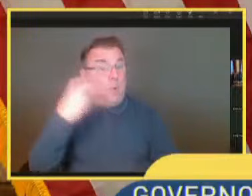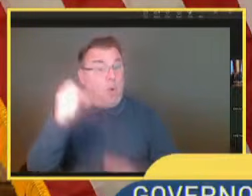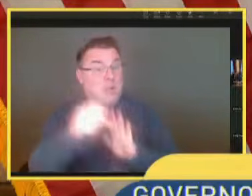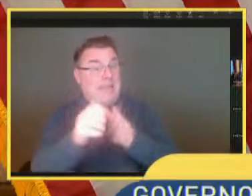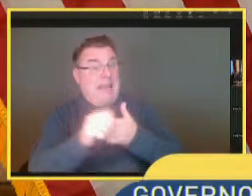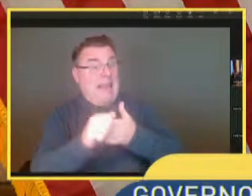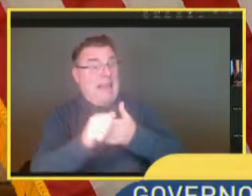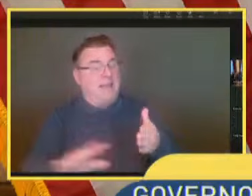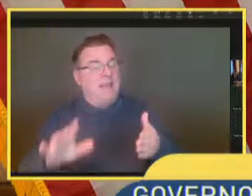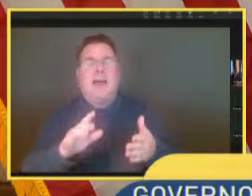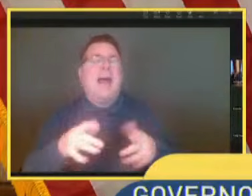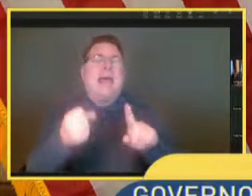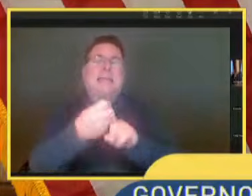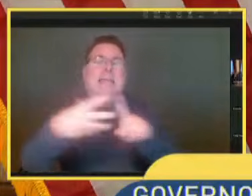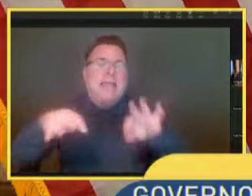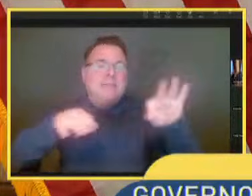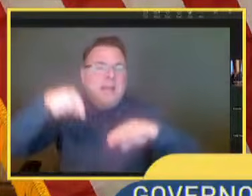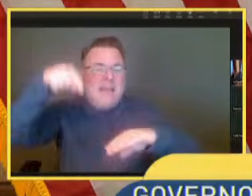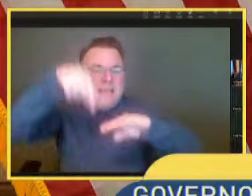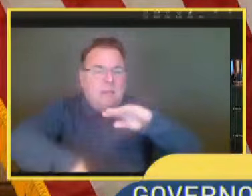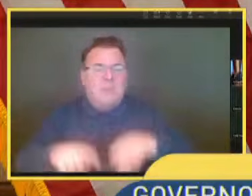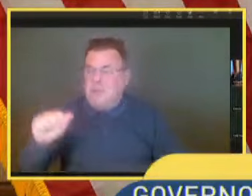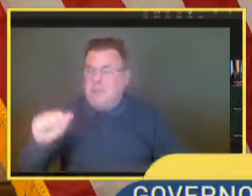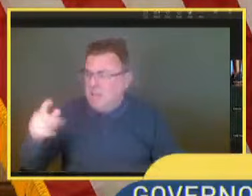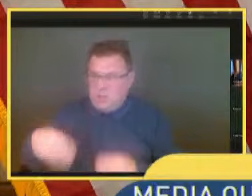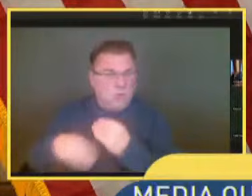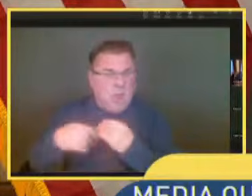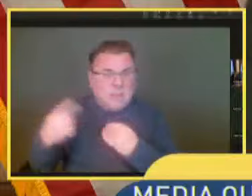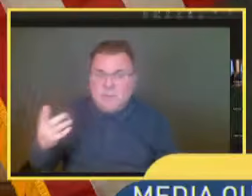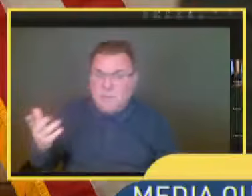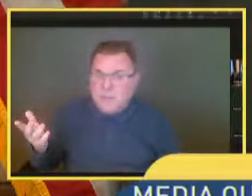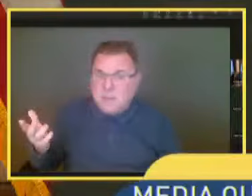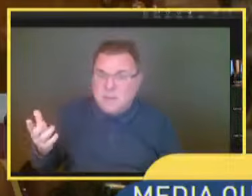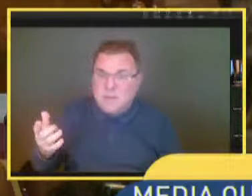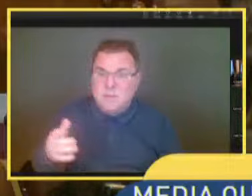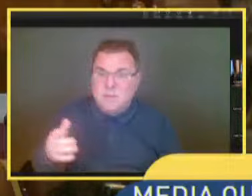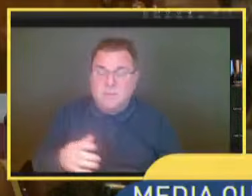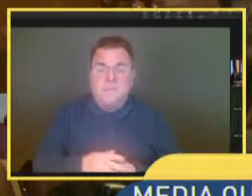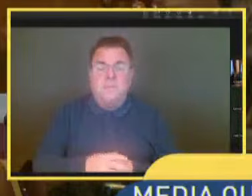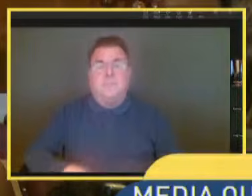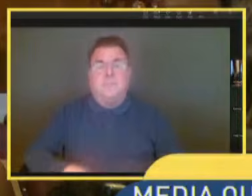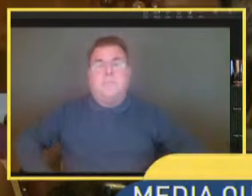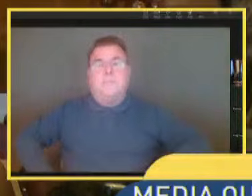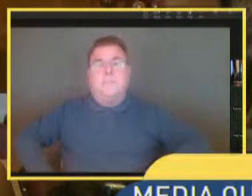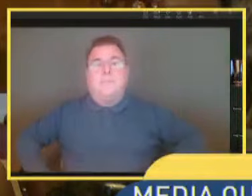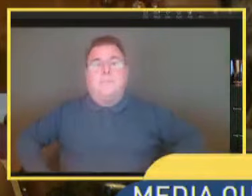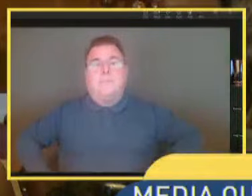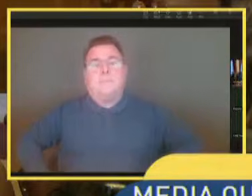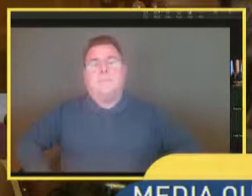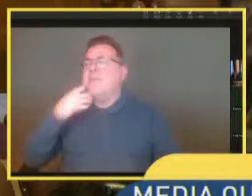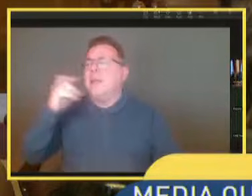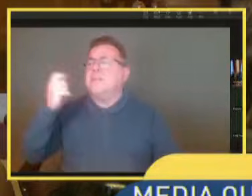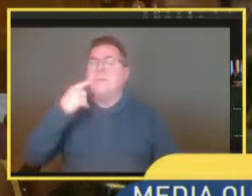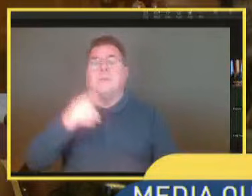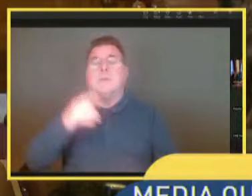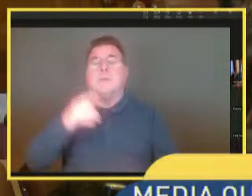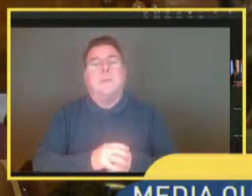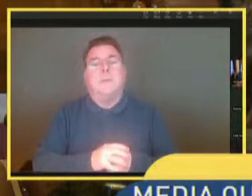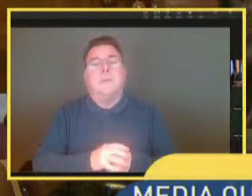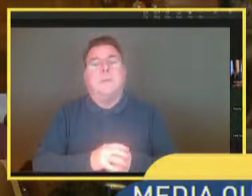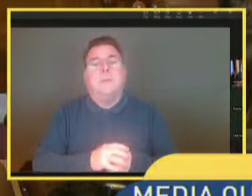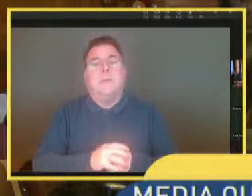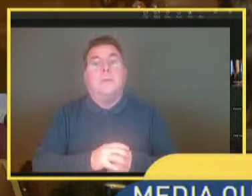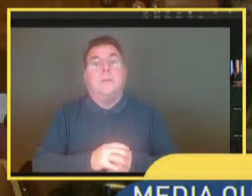want to get into details about that. I'll let the Attorney General add anything he might want to that question. Thank you, Governor. Yeah, what I would say is that if we can